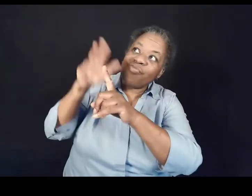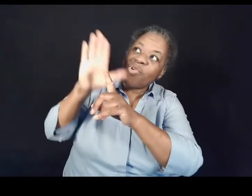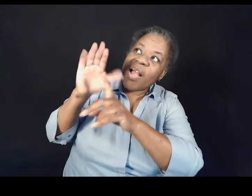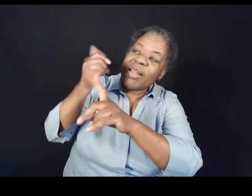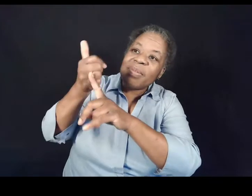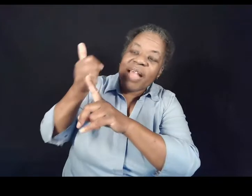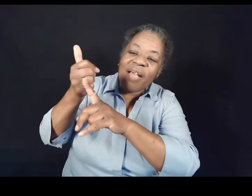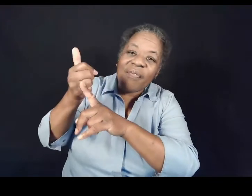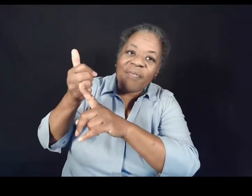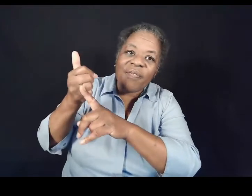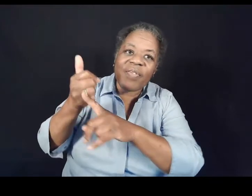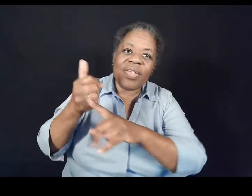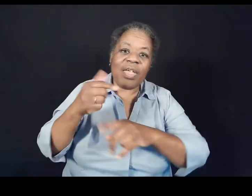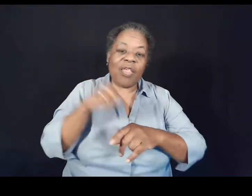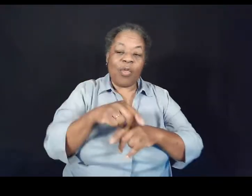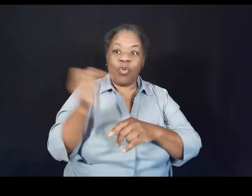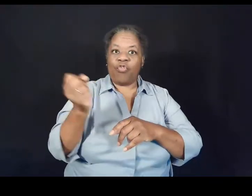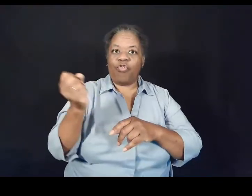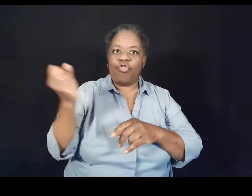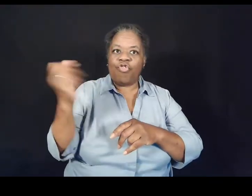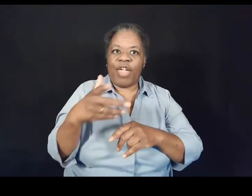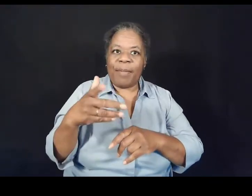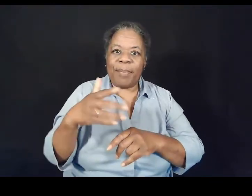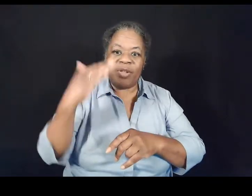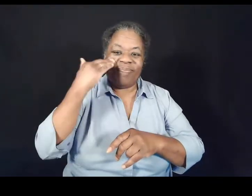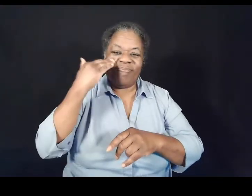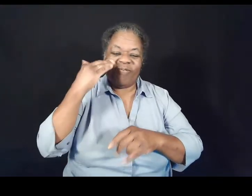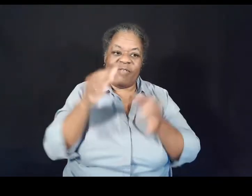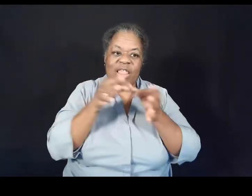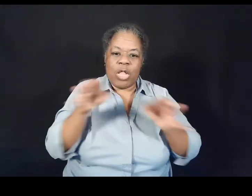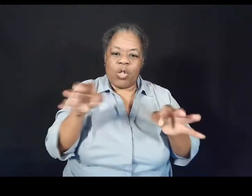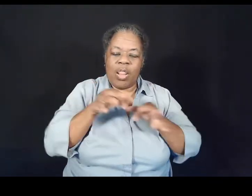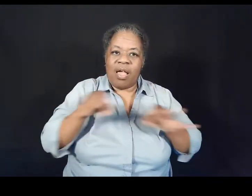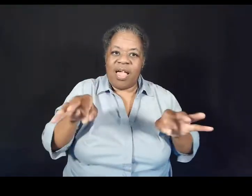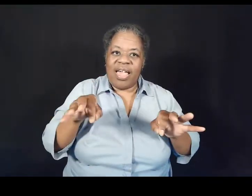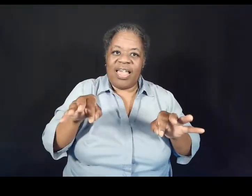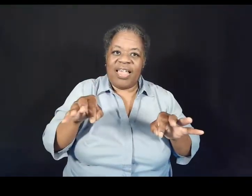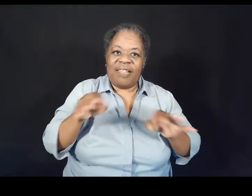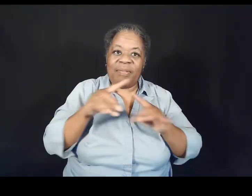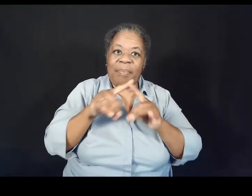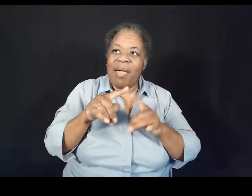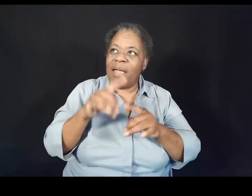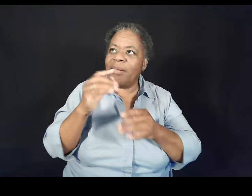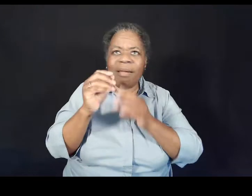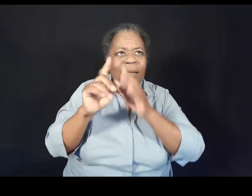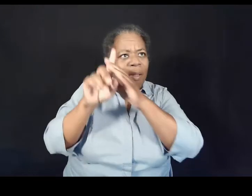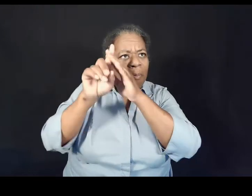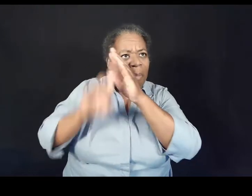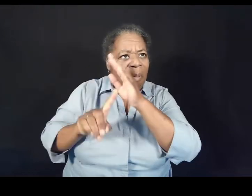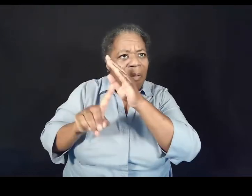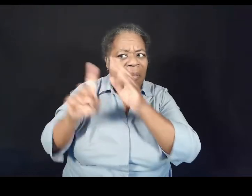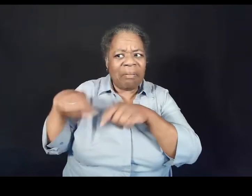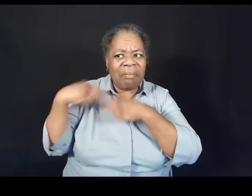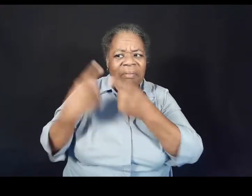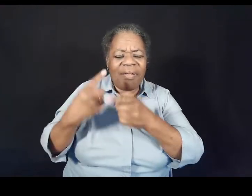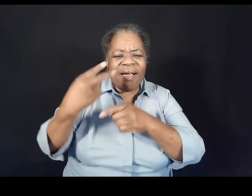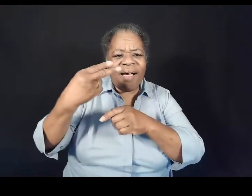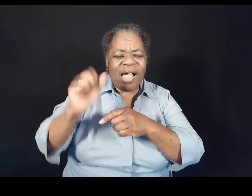Those are some of Shakespeare's most familiar lines, but you may not have thought of them since high school English